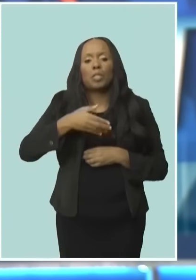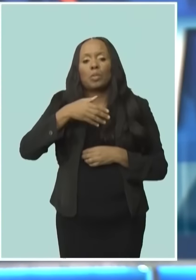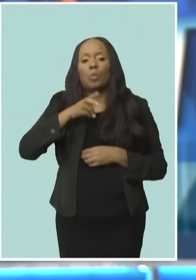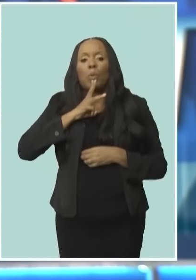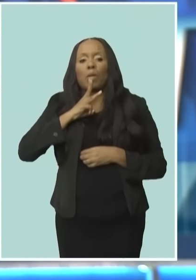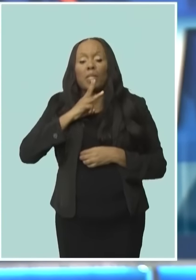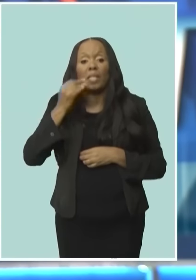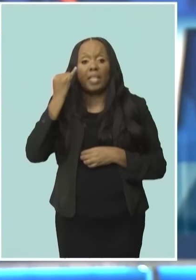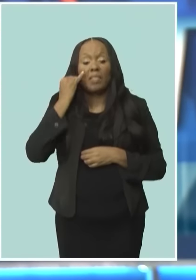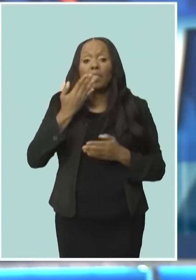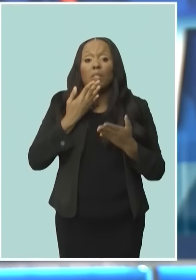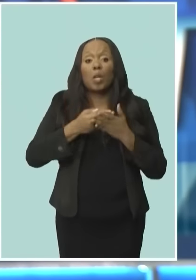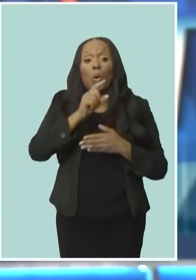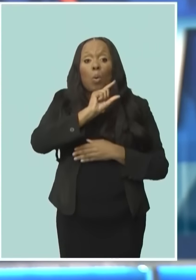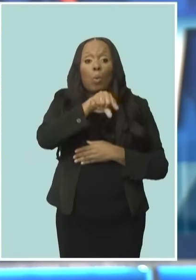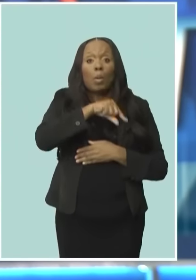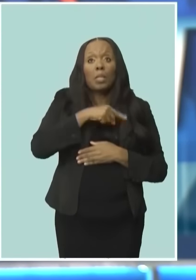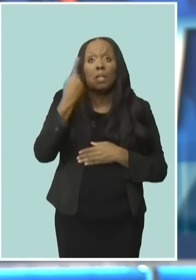water.